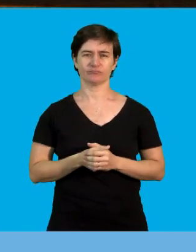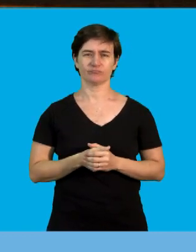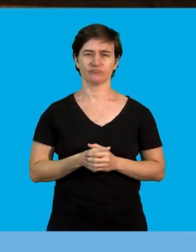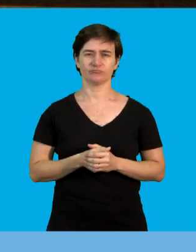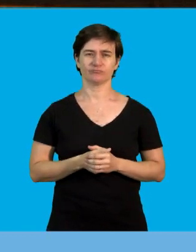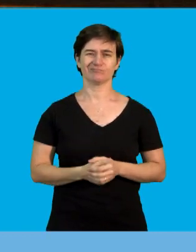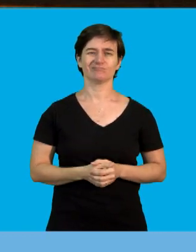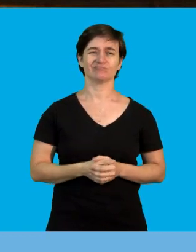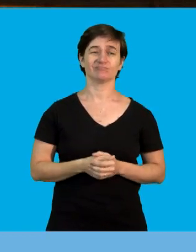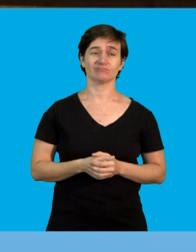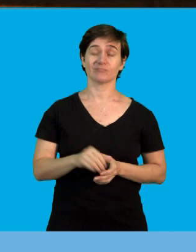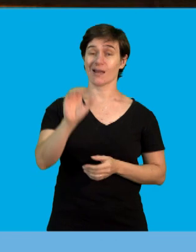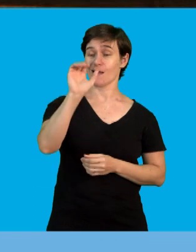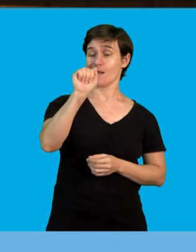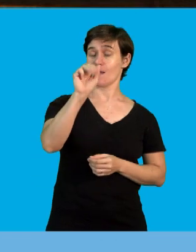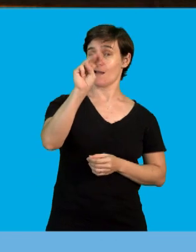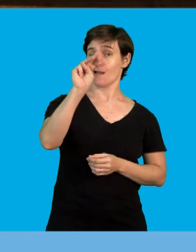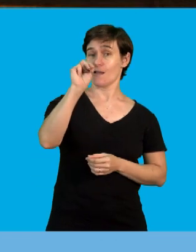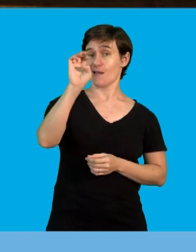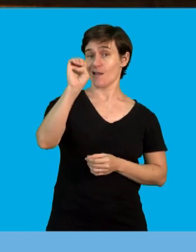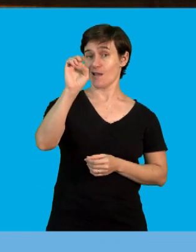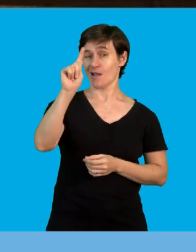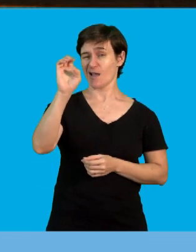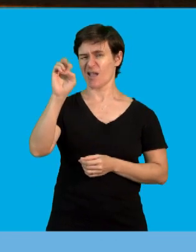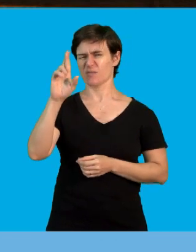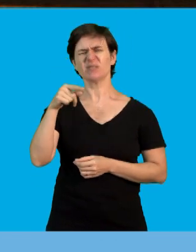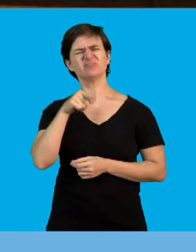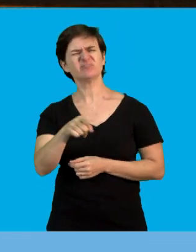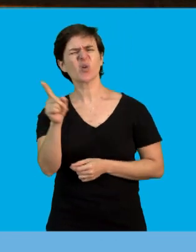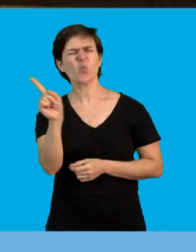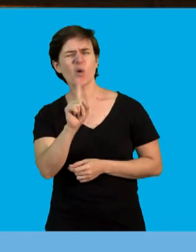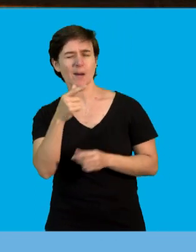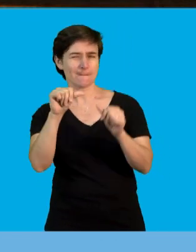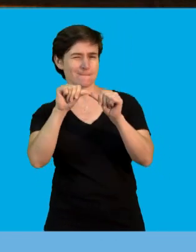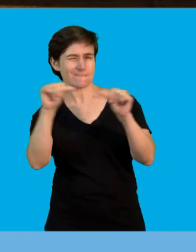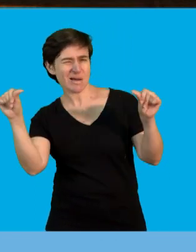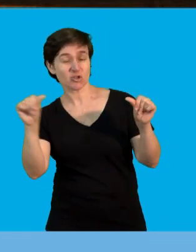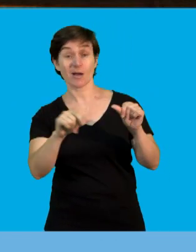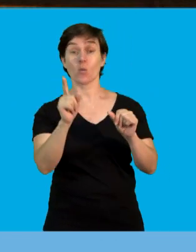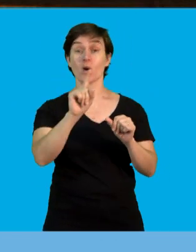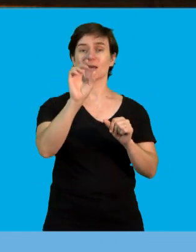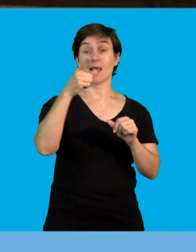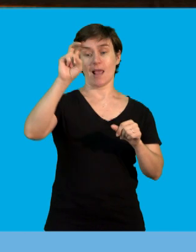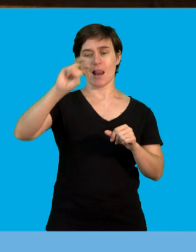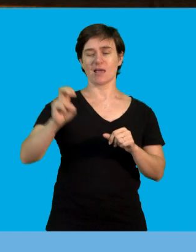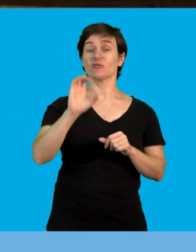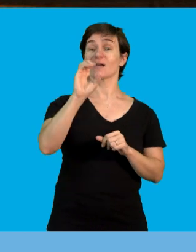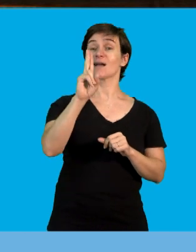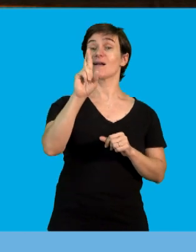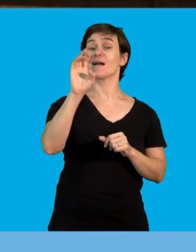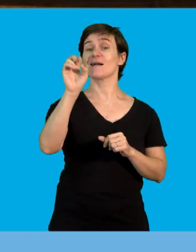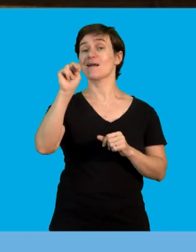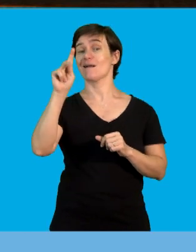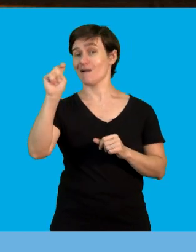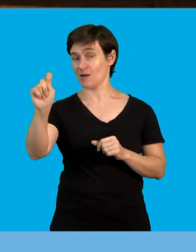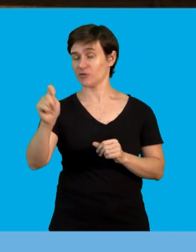start by finding an ammeter. So an ammeter is a measuring device, so we use an ammeter to measure current. So an ammeter is a